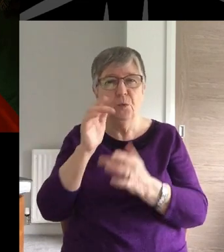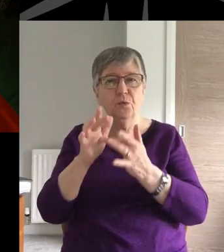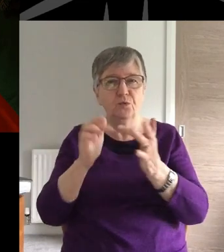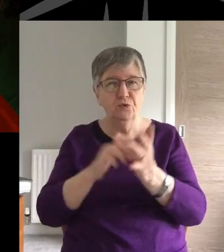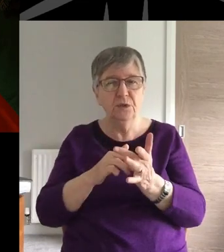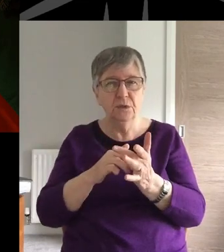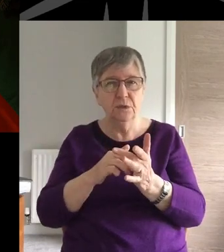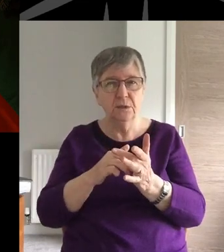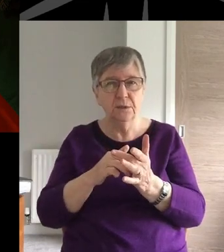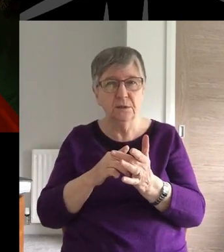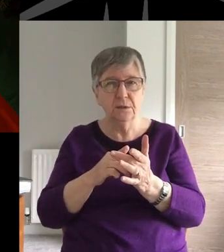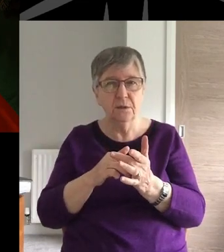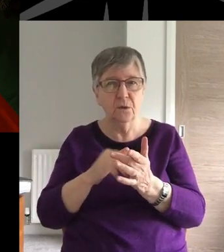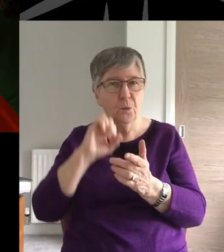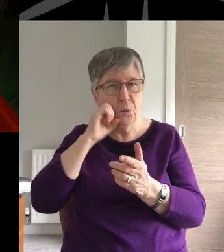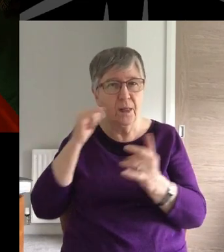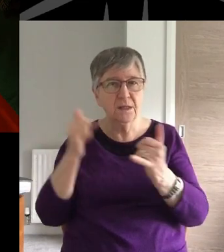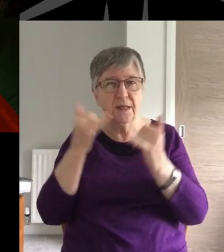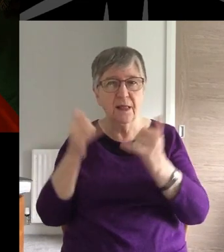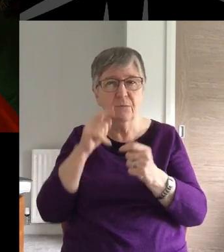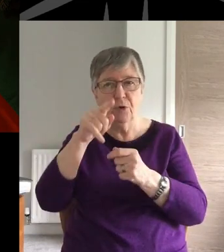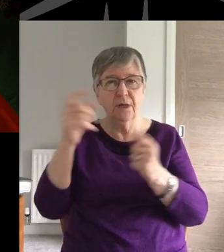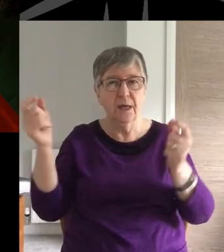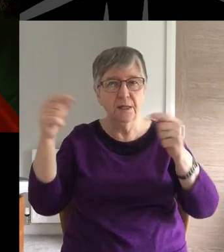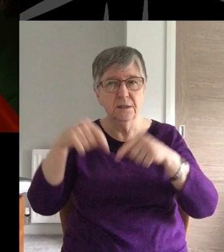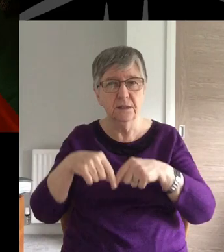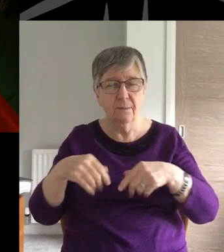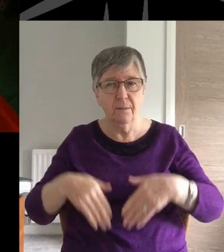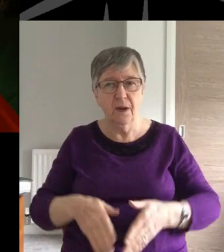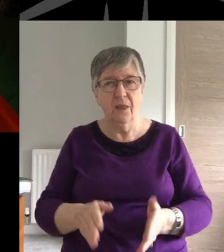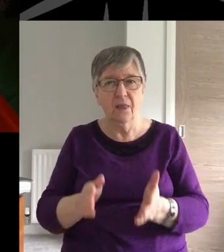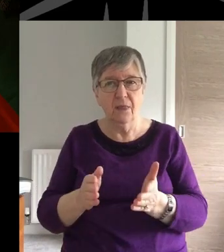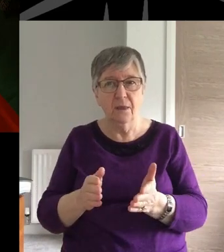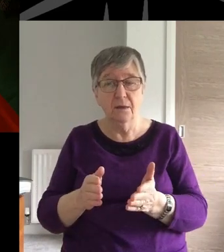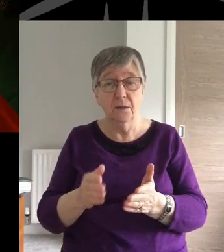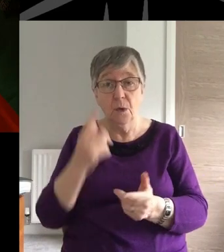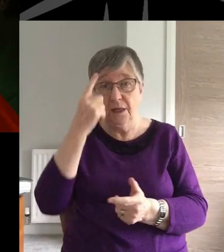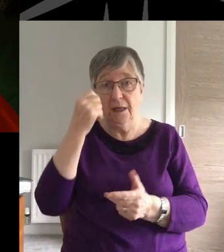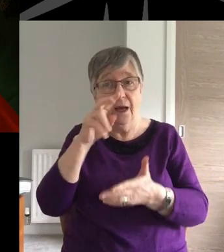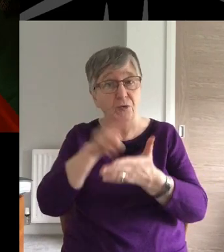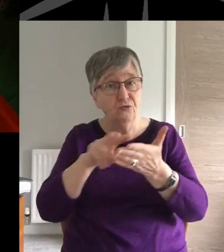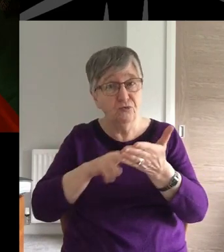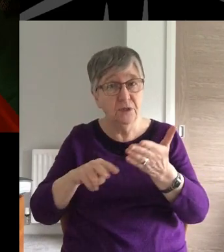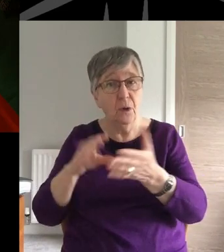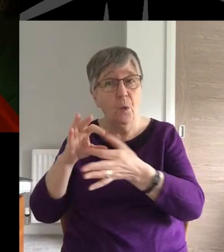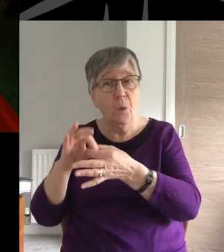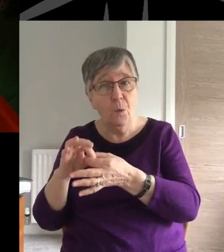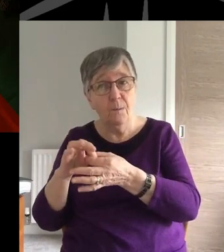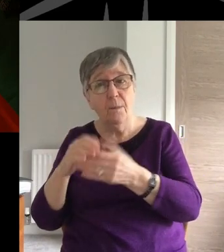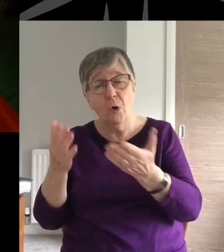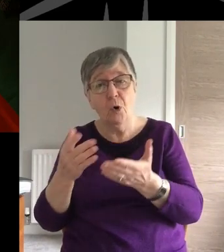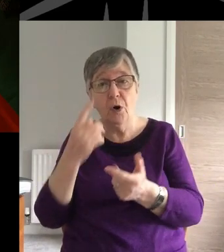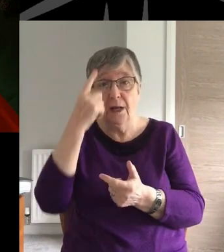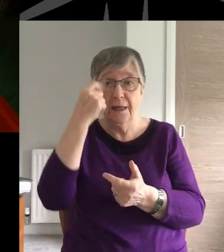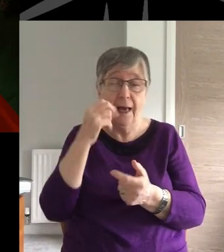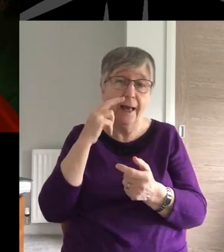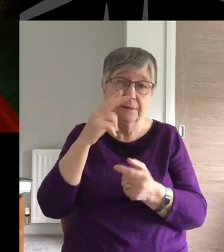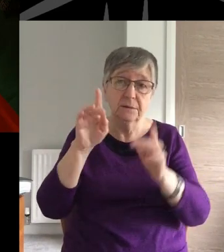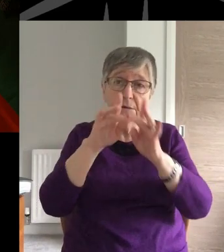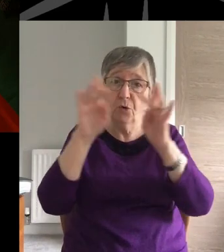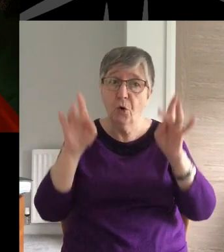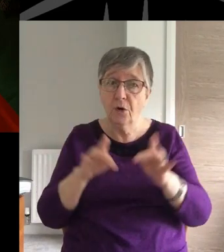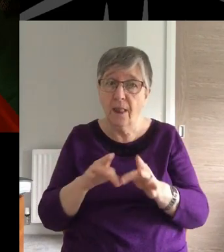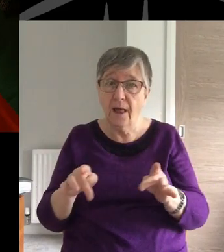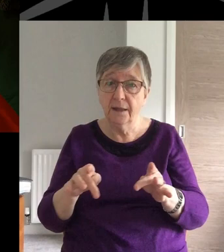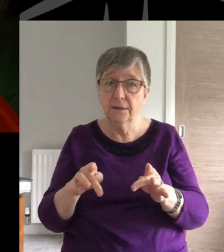celebrate. You can either read the chapters at home, or we have been also preparing material online that you can